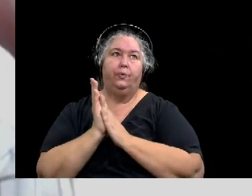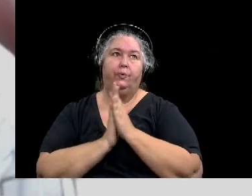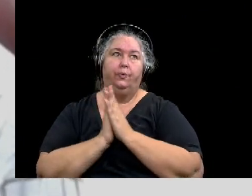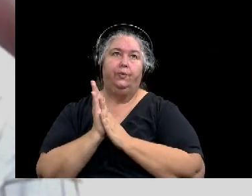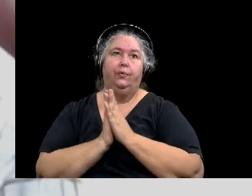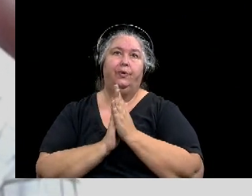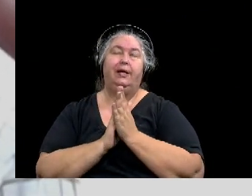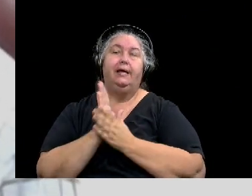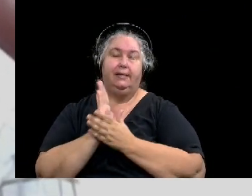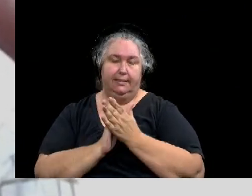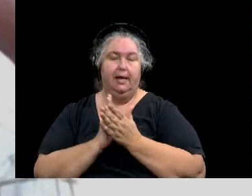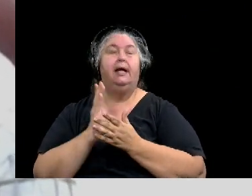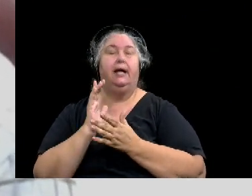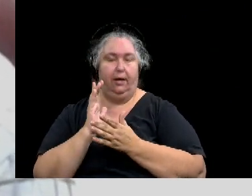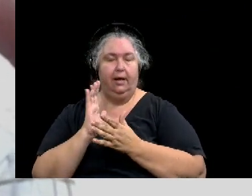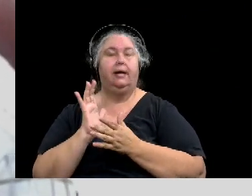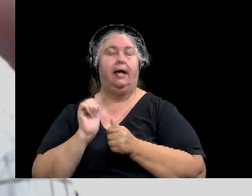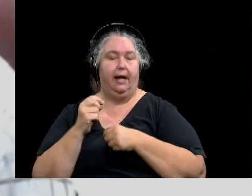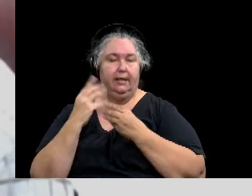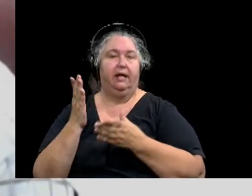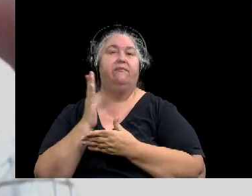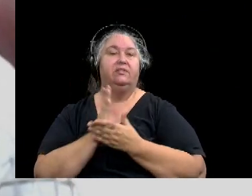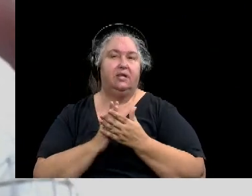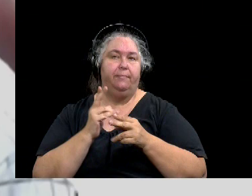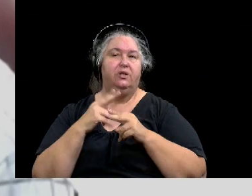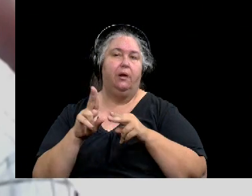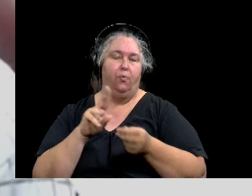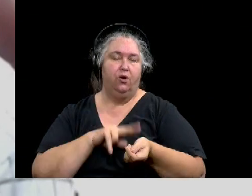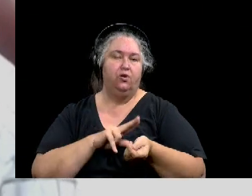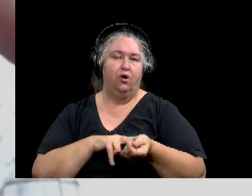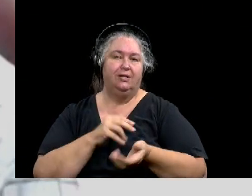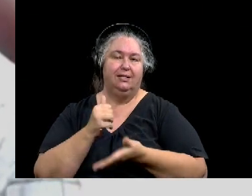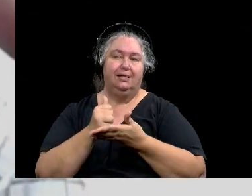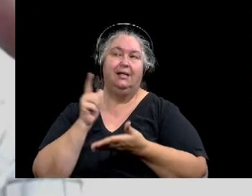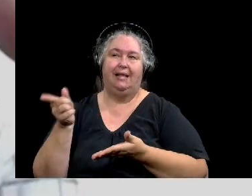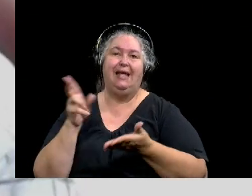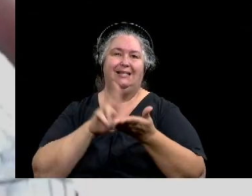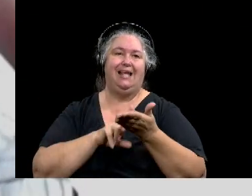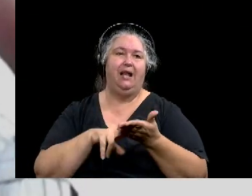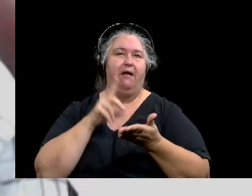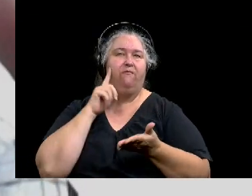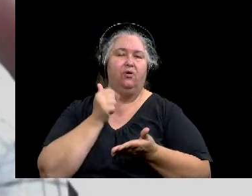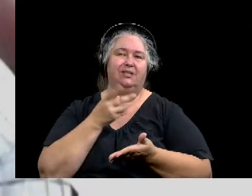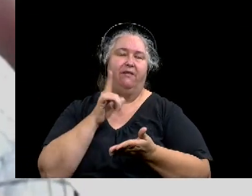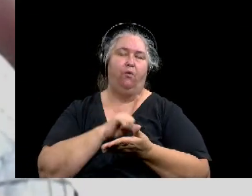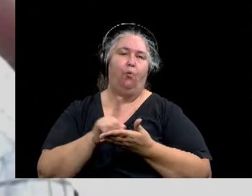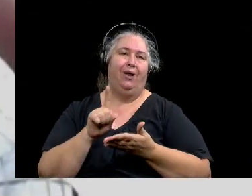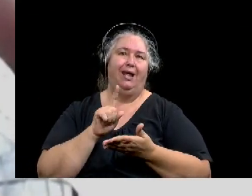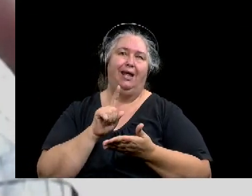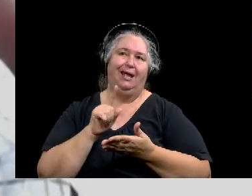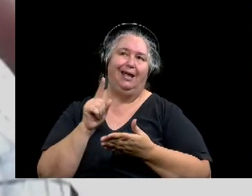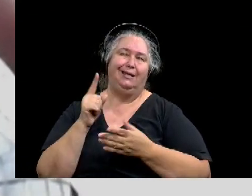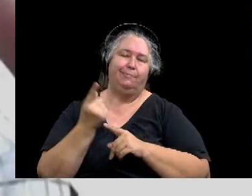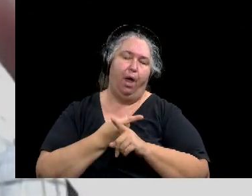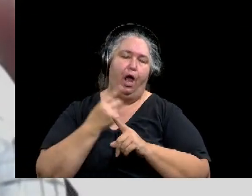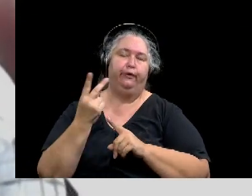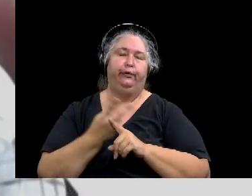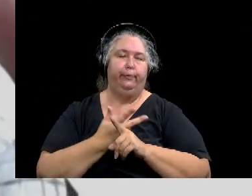some temporary nursing assistants. They typically sign up for several weeks to a month or two at a